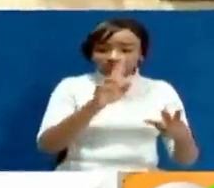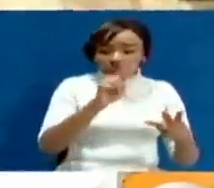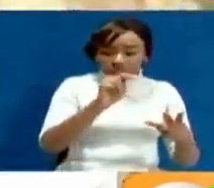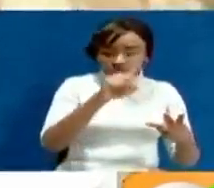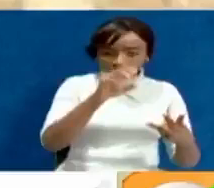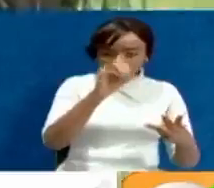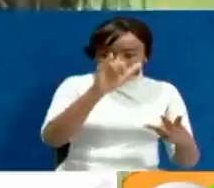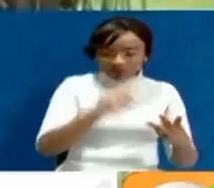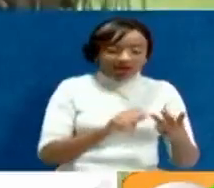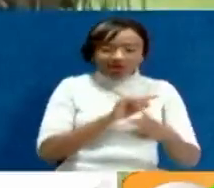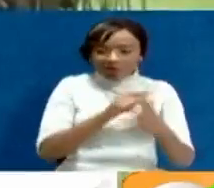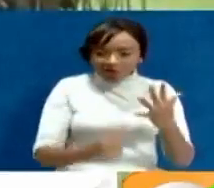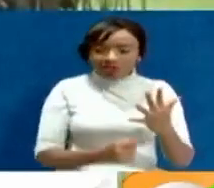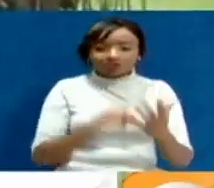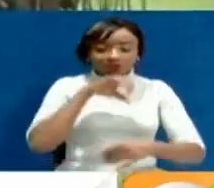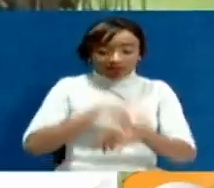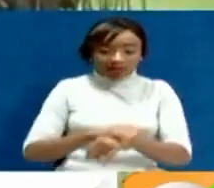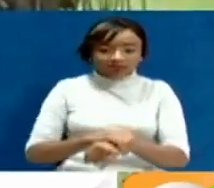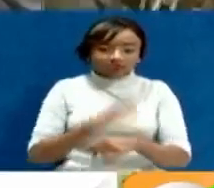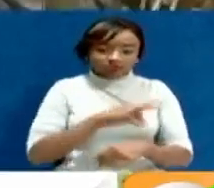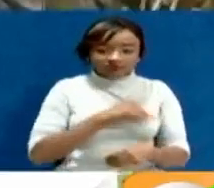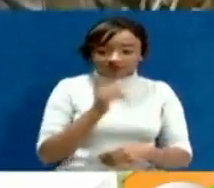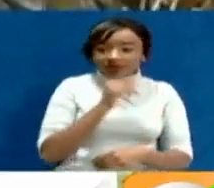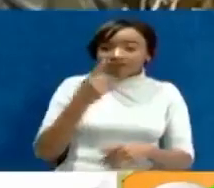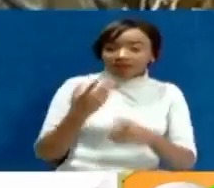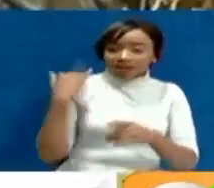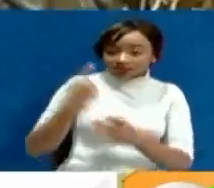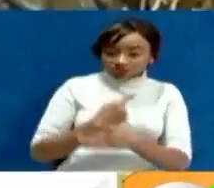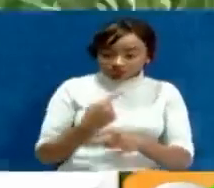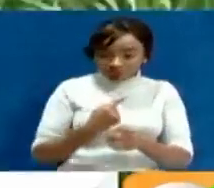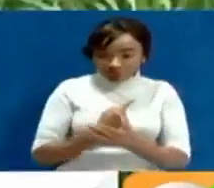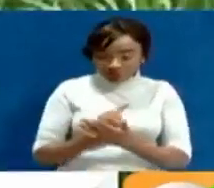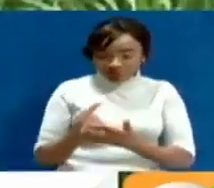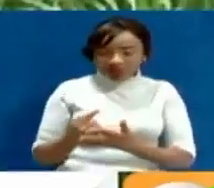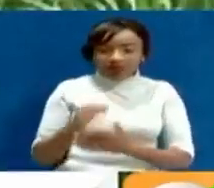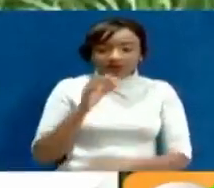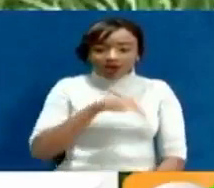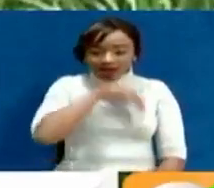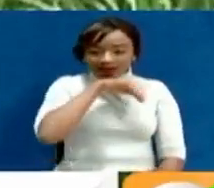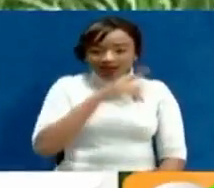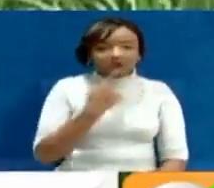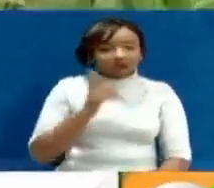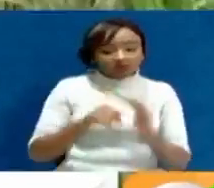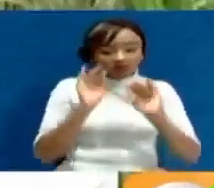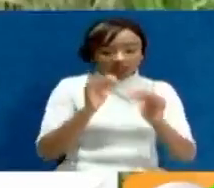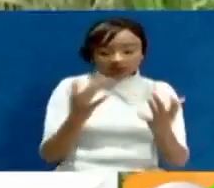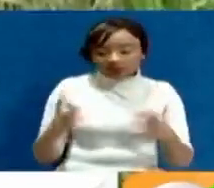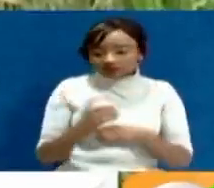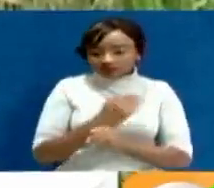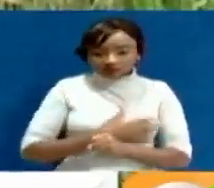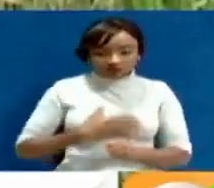billion shillings in arrears. Last week, ODM party leader Raila Odinga waded into the matter, appealing with the union